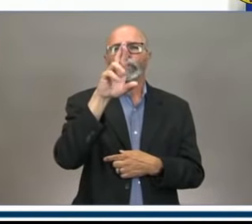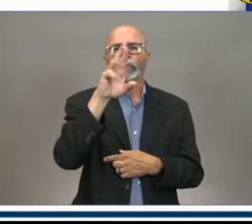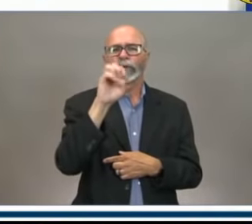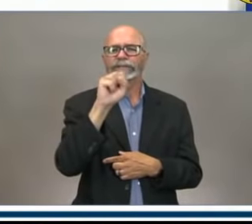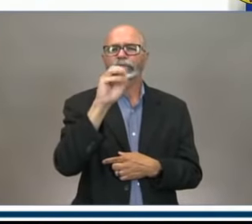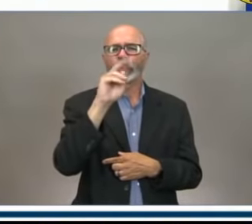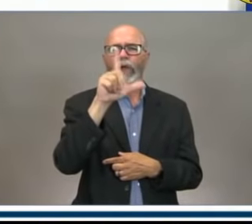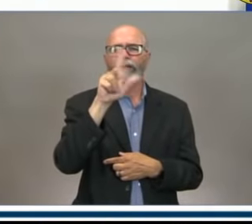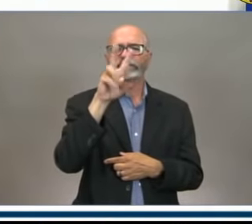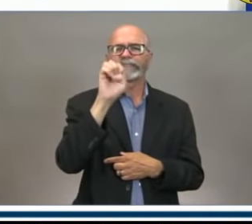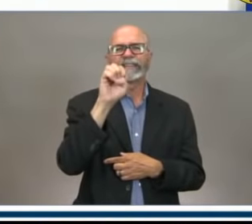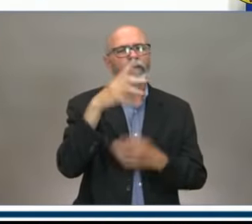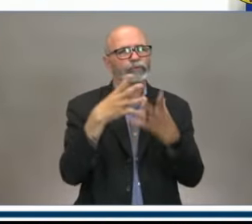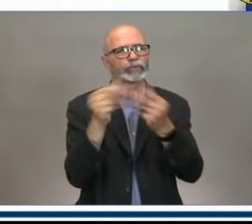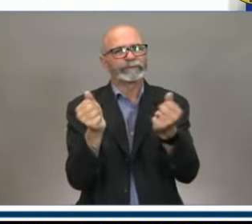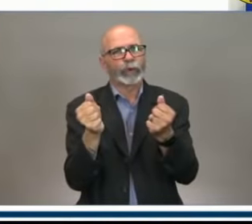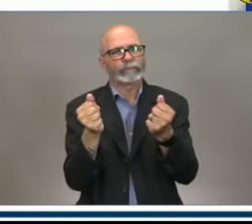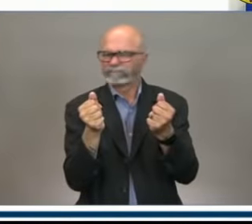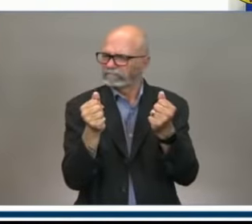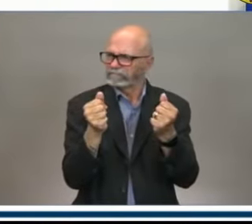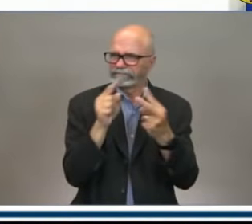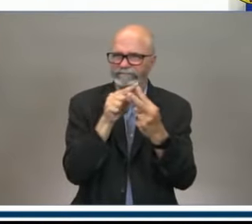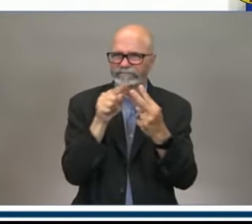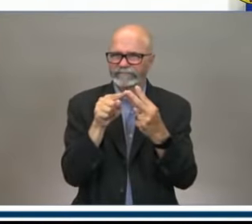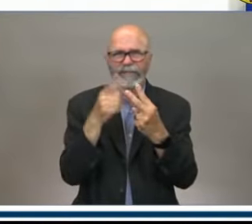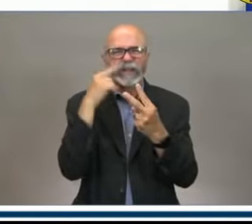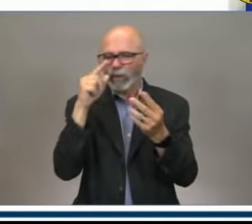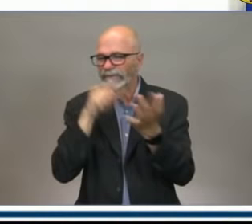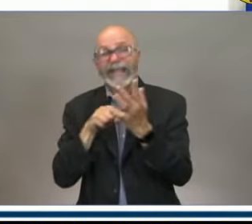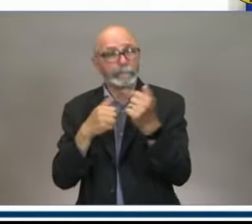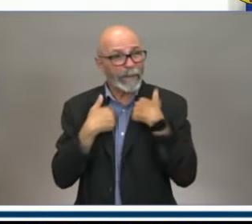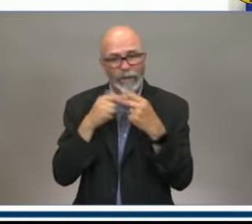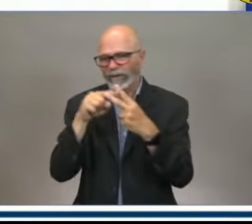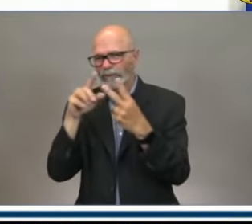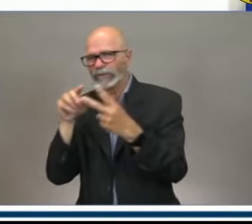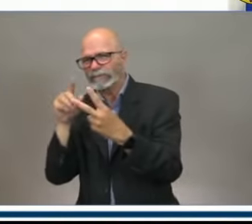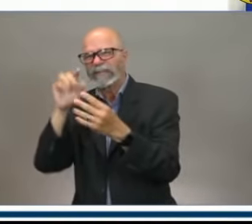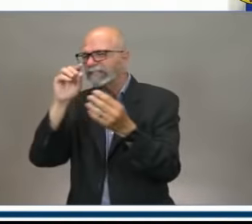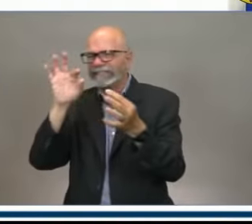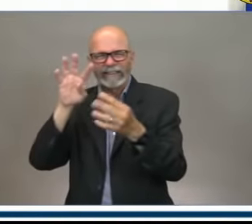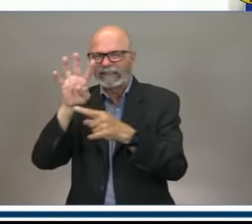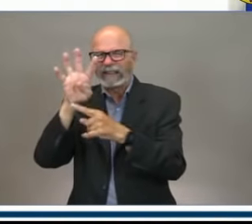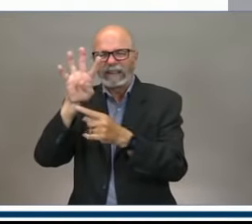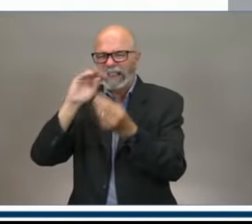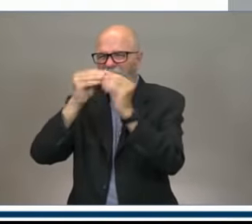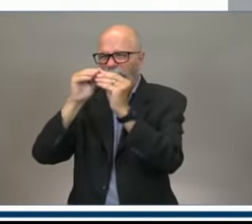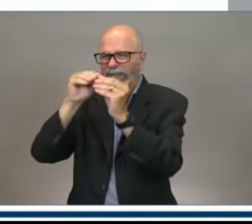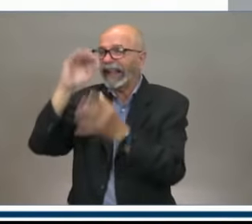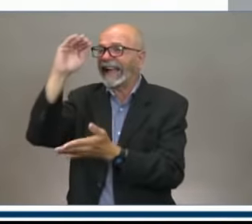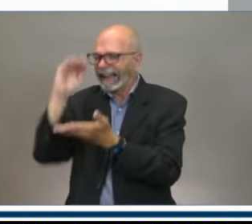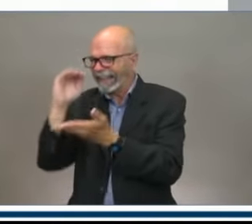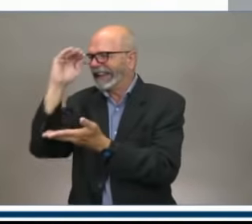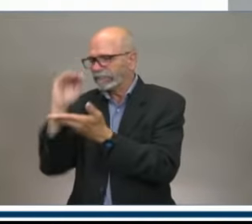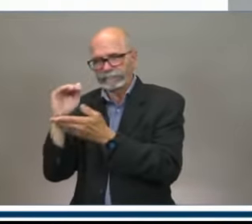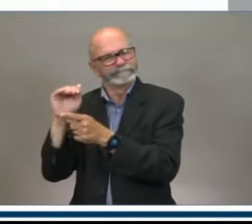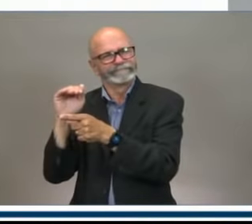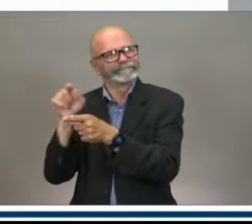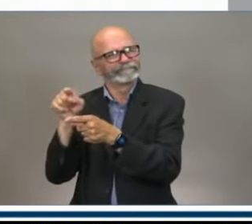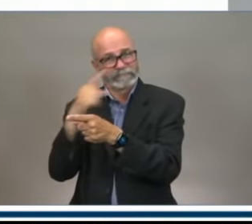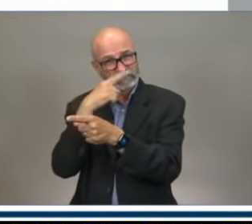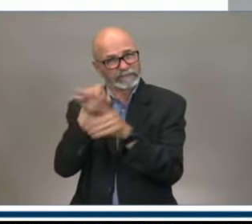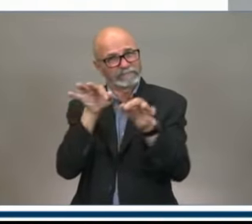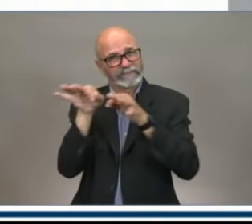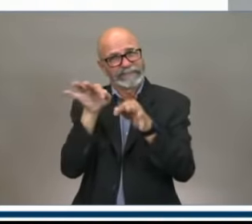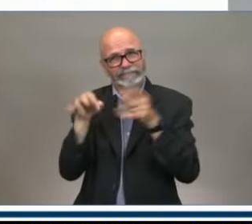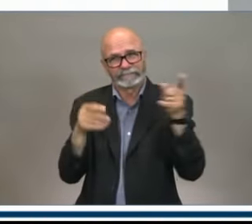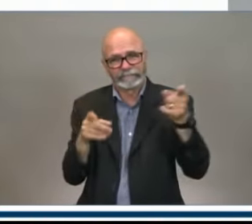999 before. It's now 994. So if you can possibly just speak to that. So, I mean, the language is really coming from public health. So